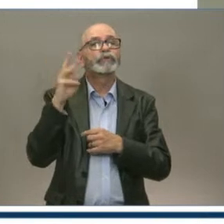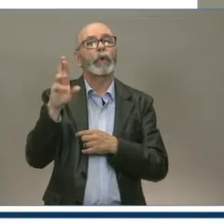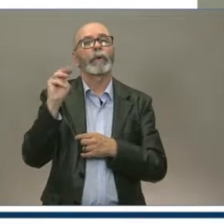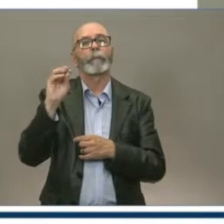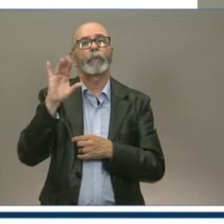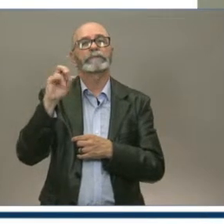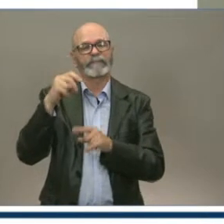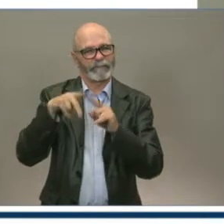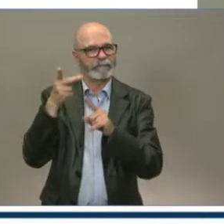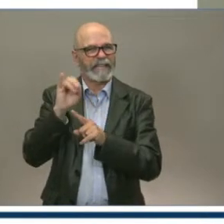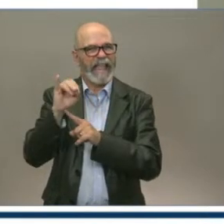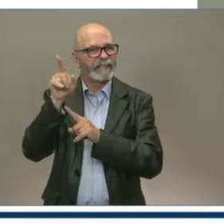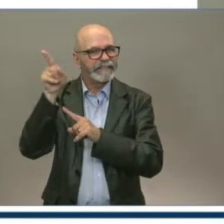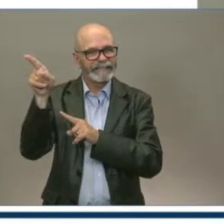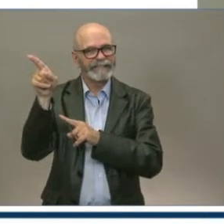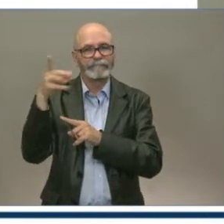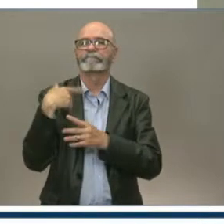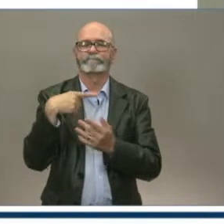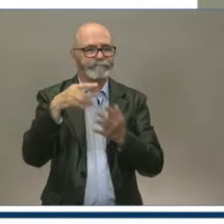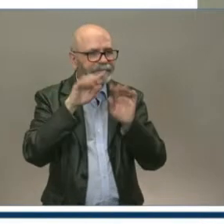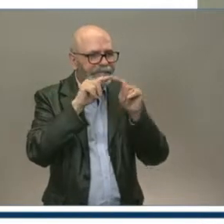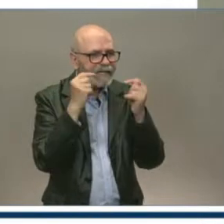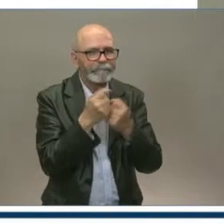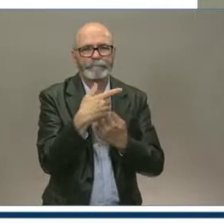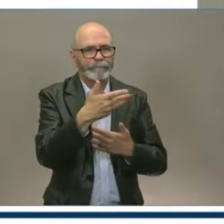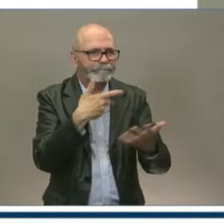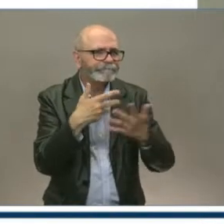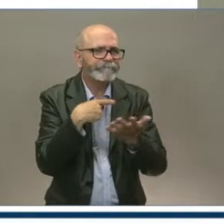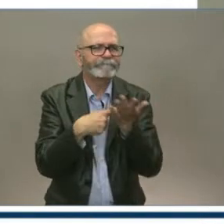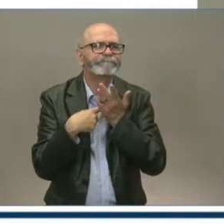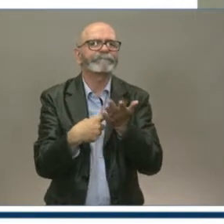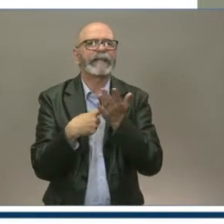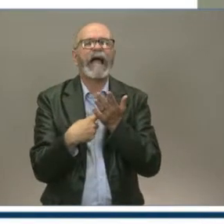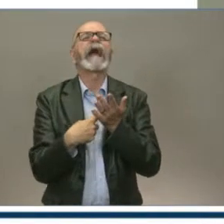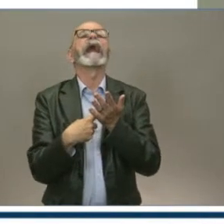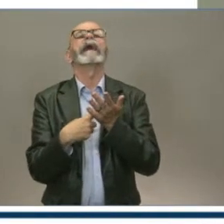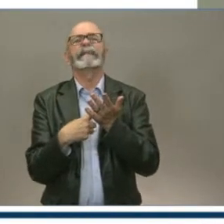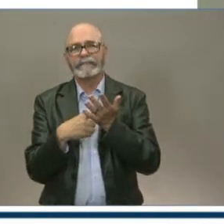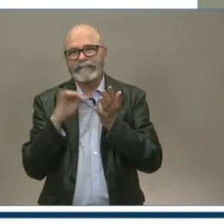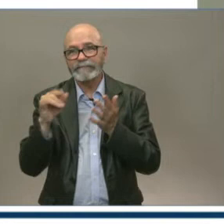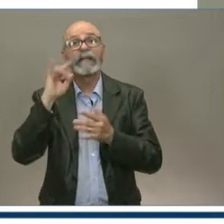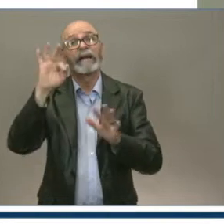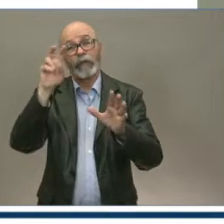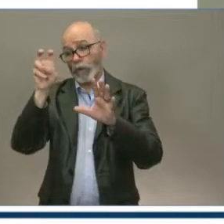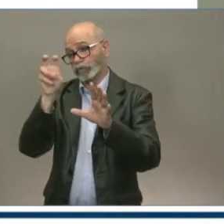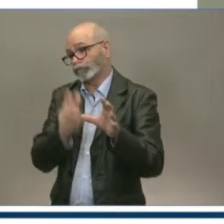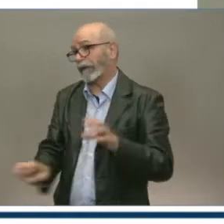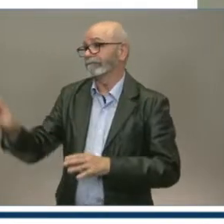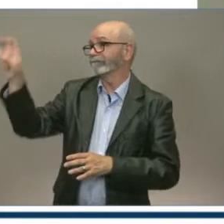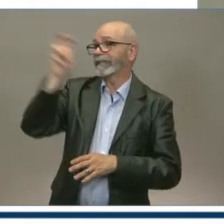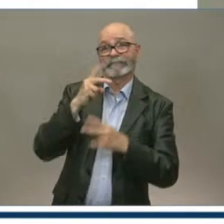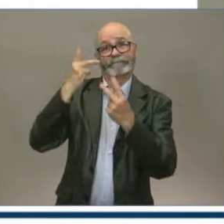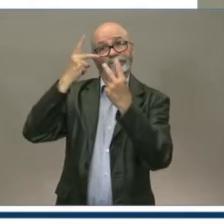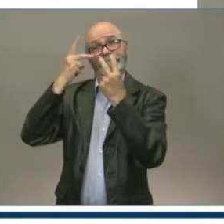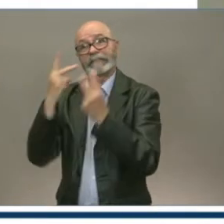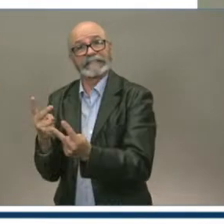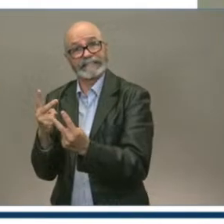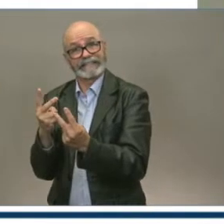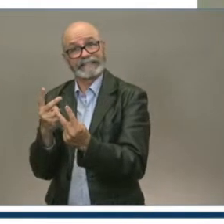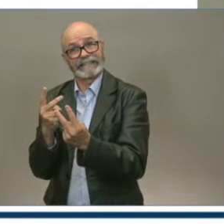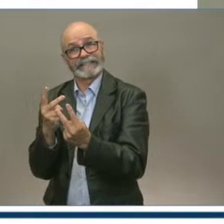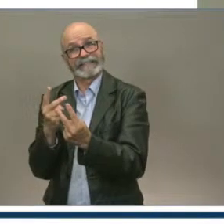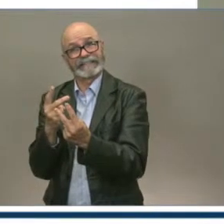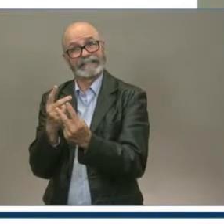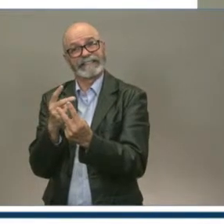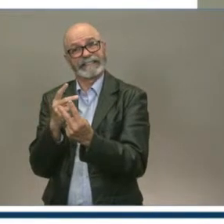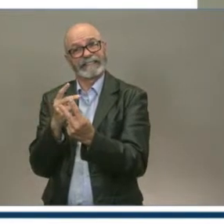look at. So you look at it some different ways. You know, if somebody's traveling, do you have a different type of quarantine, or maybe they don't